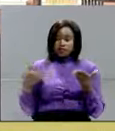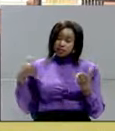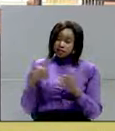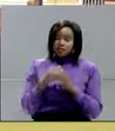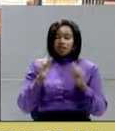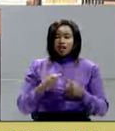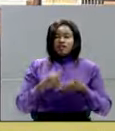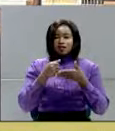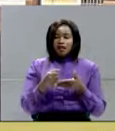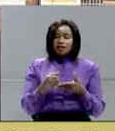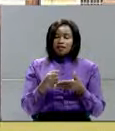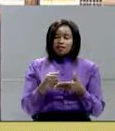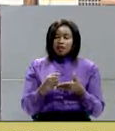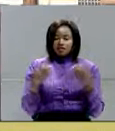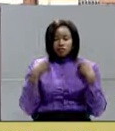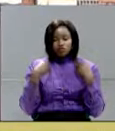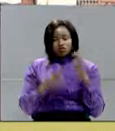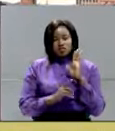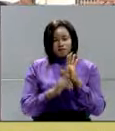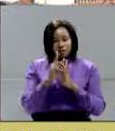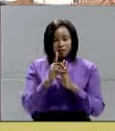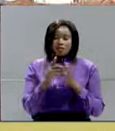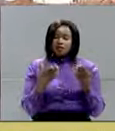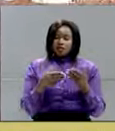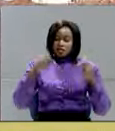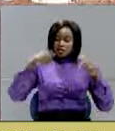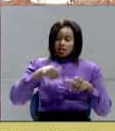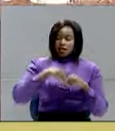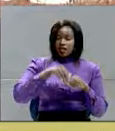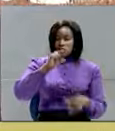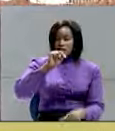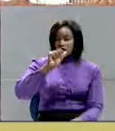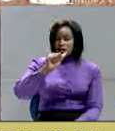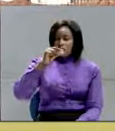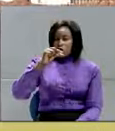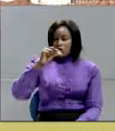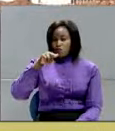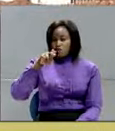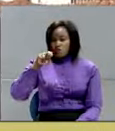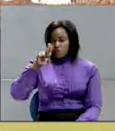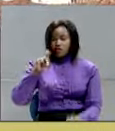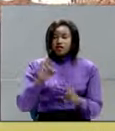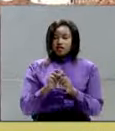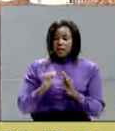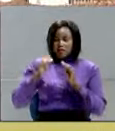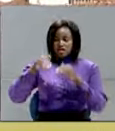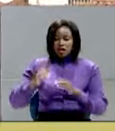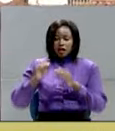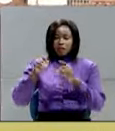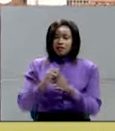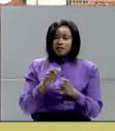enhance sports development, not only in Naguru, Katale, but the whole of Nakawa, even eventually the whole of